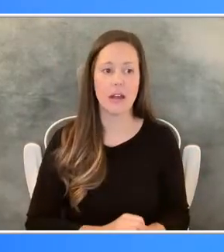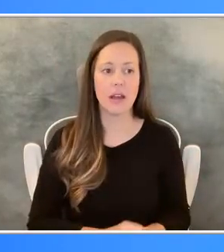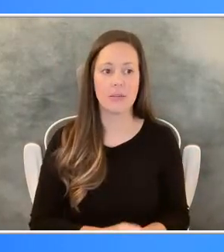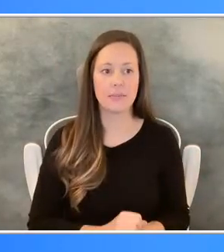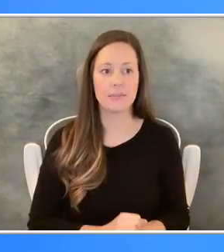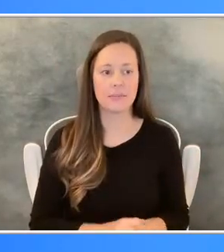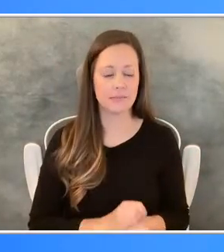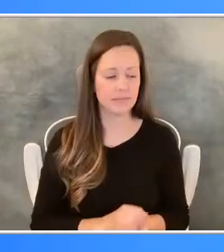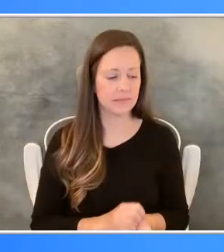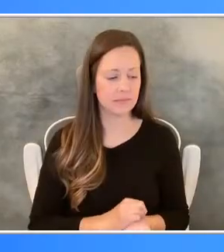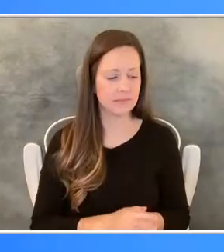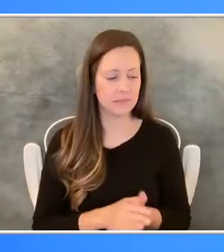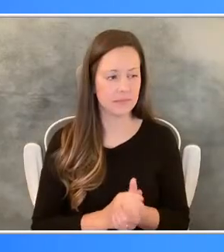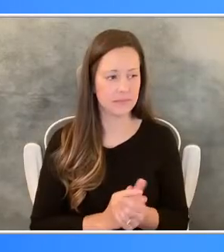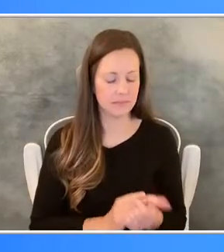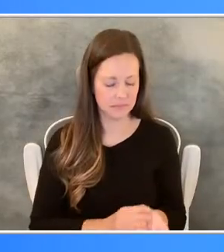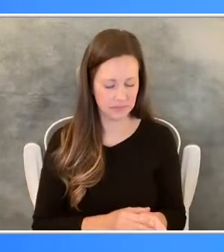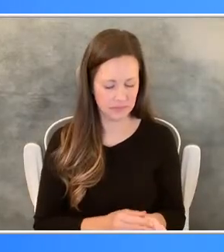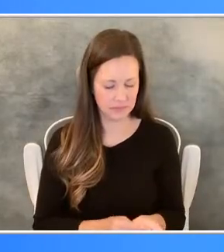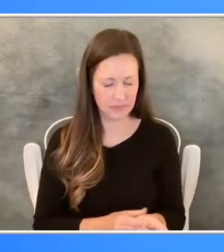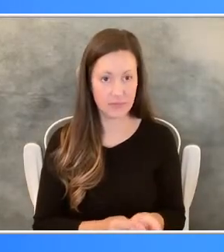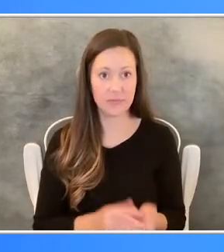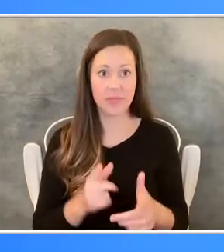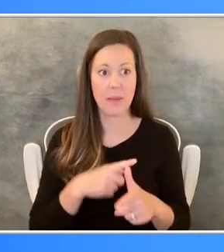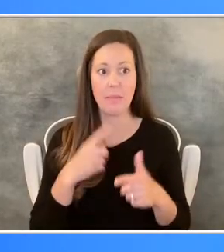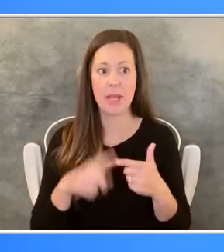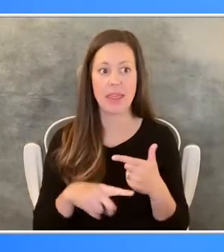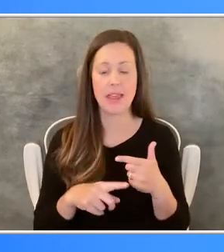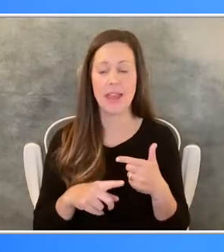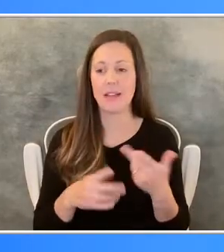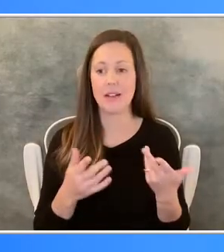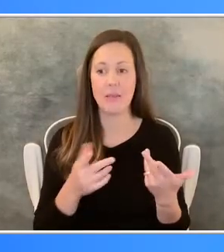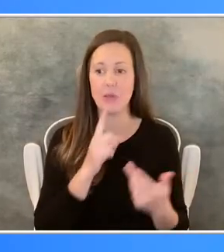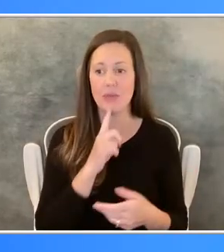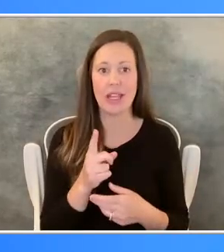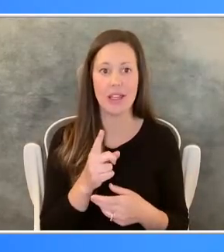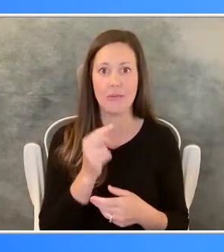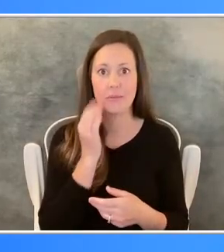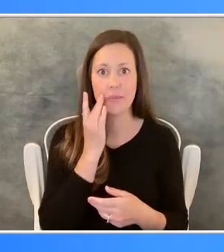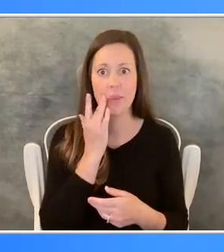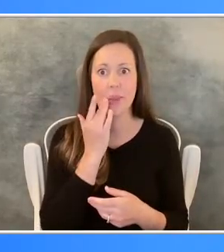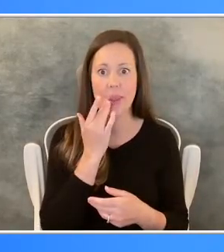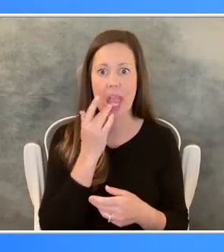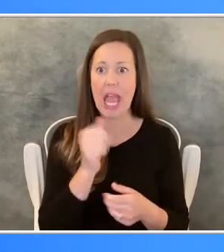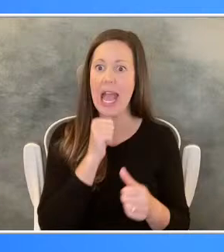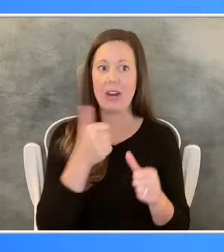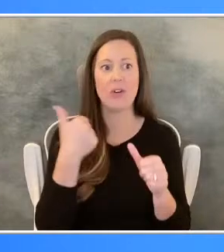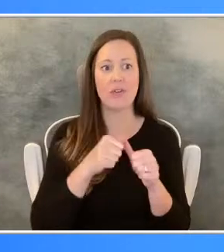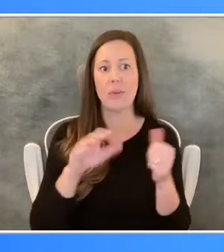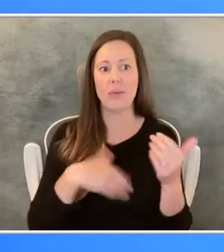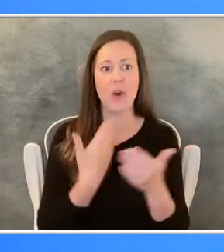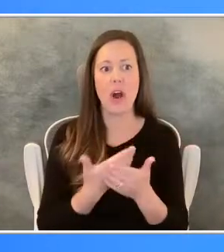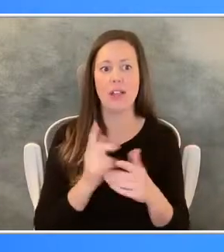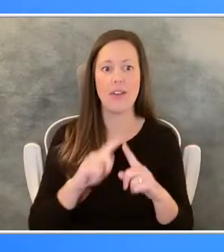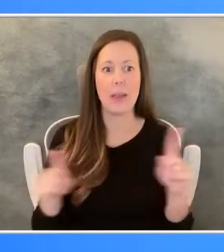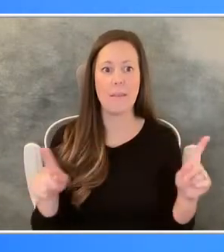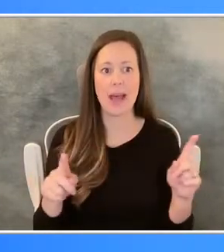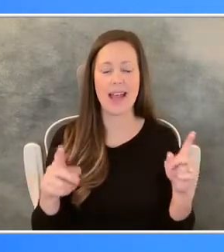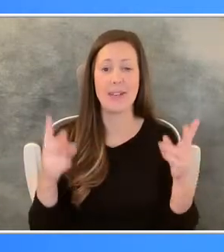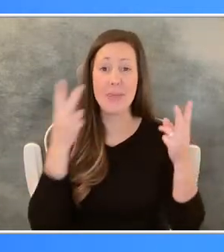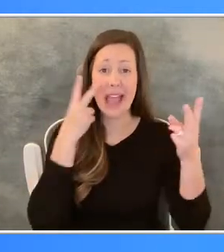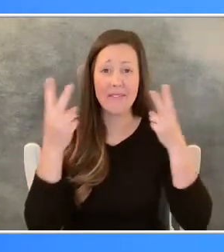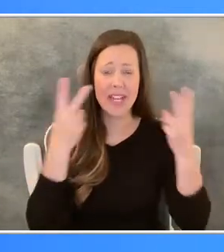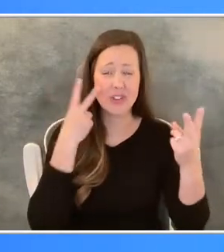But then, there were just all kinds of, I don't even remember all of it, but I had double vision at one